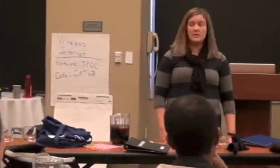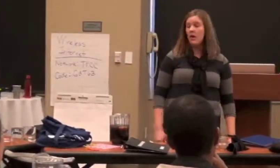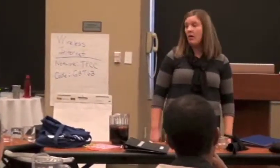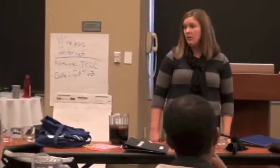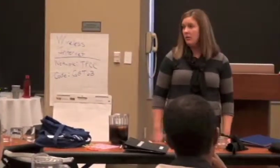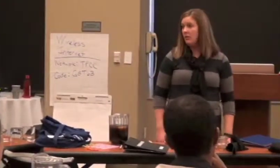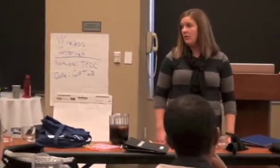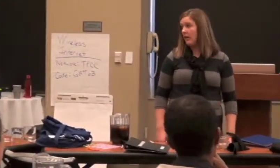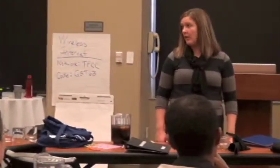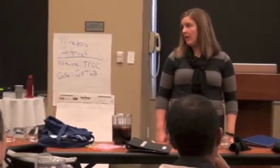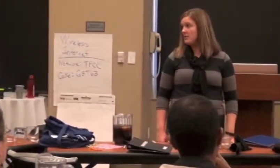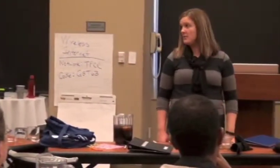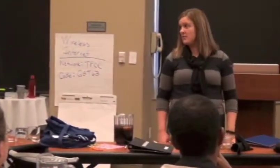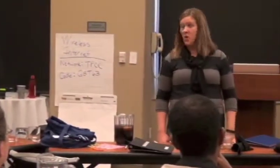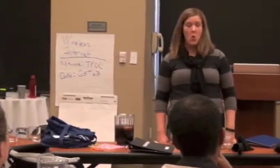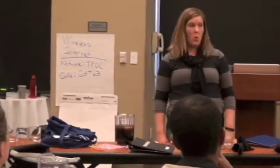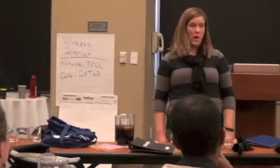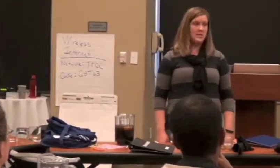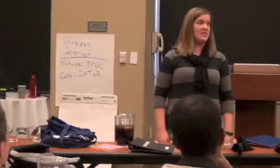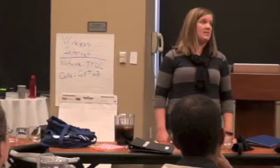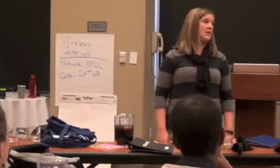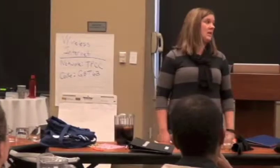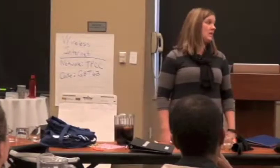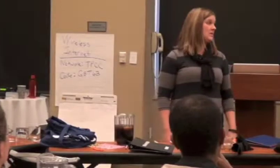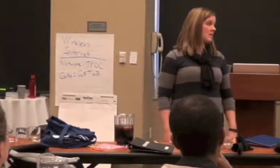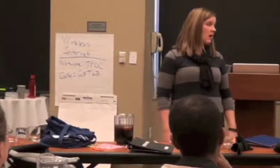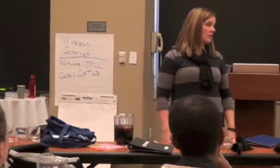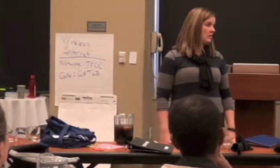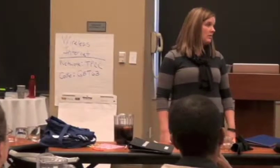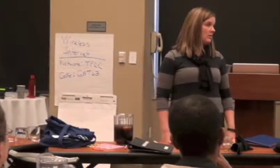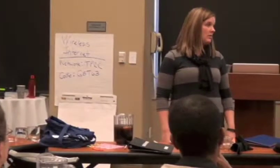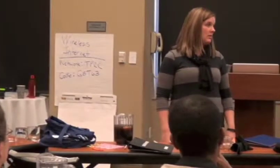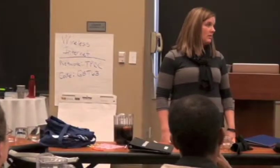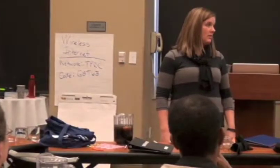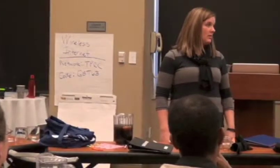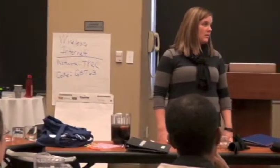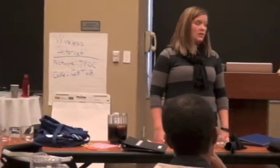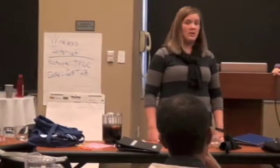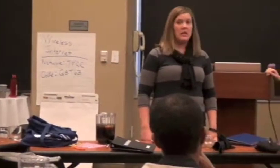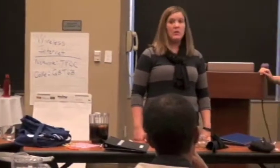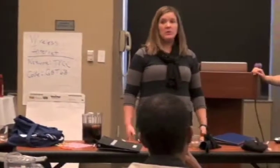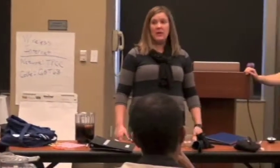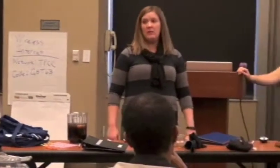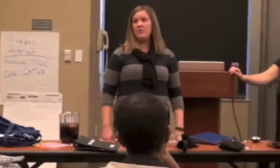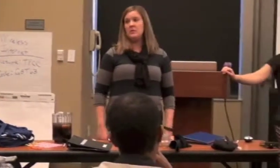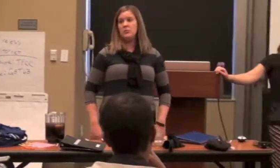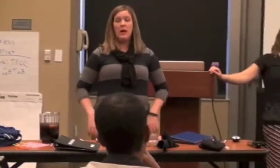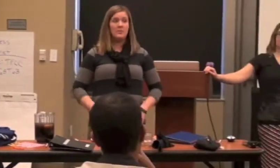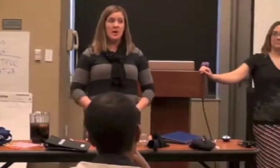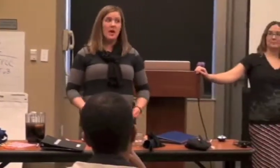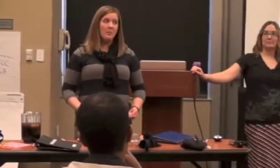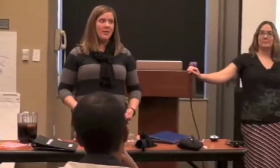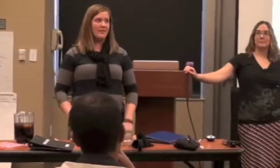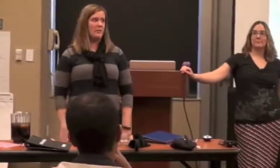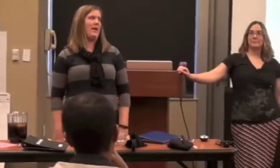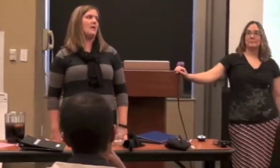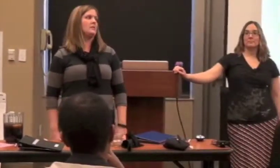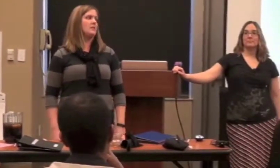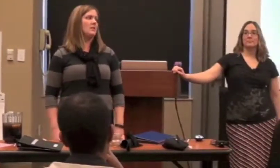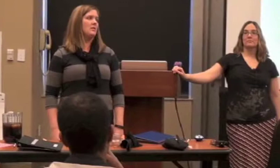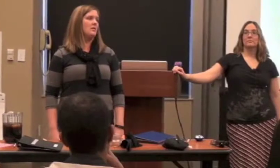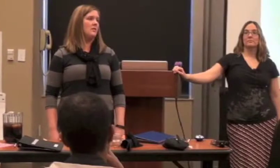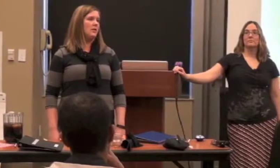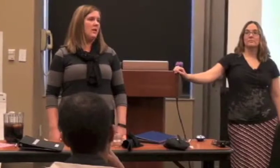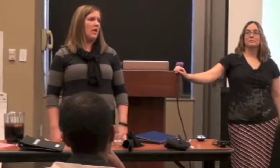in the stall Waiting. like this. Why was he standing in the stall? He was waiting for his prompt. He was waiting for his prompt, unbutton your